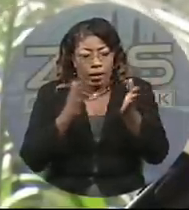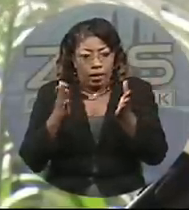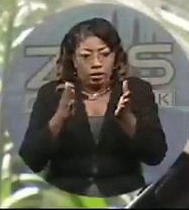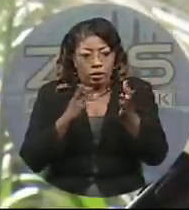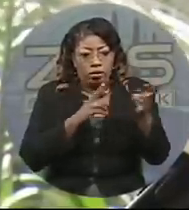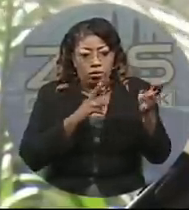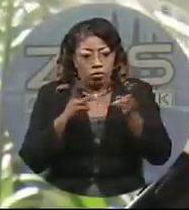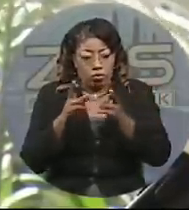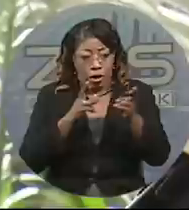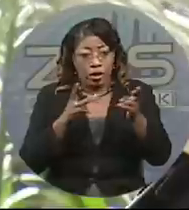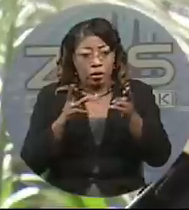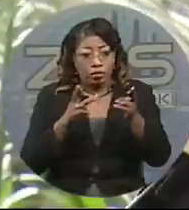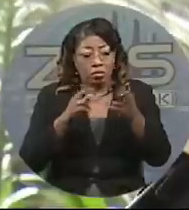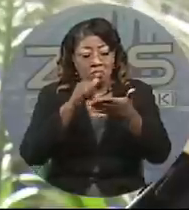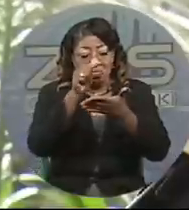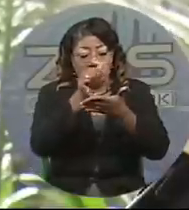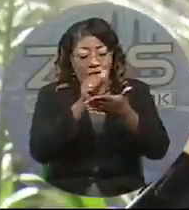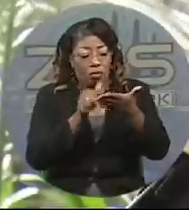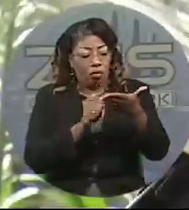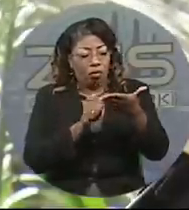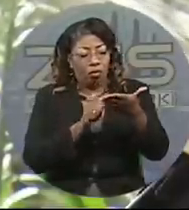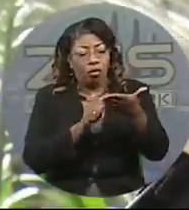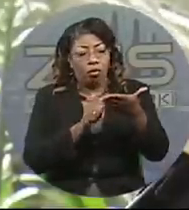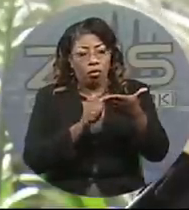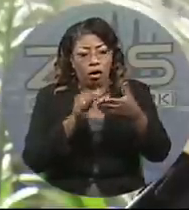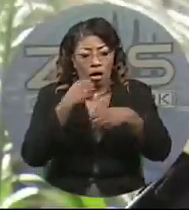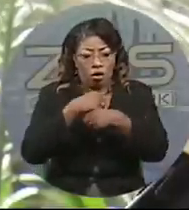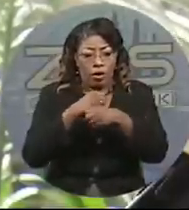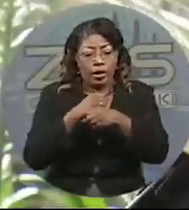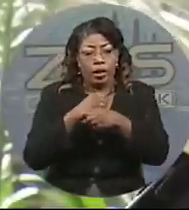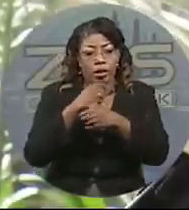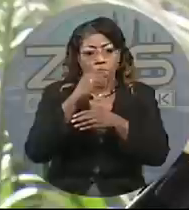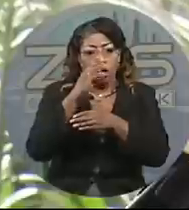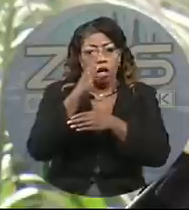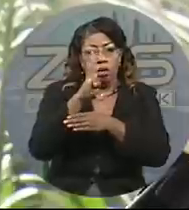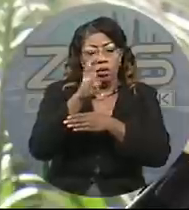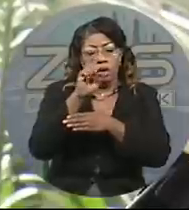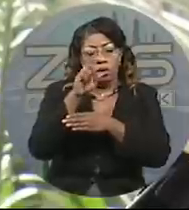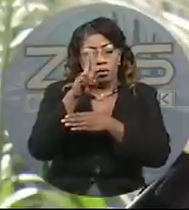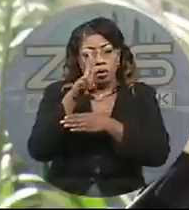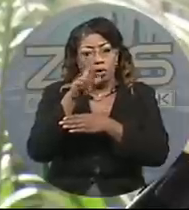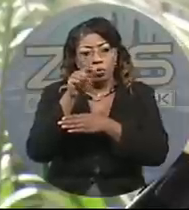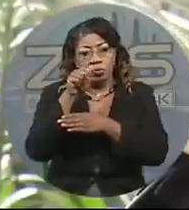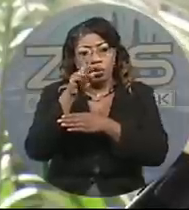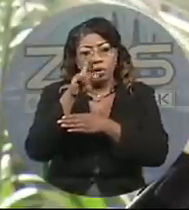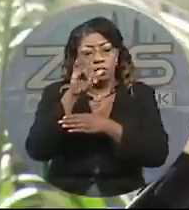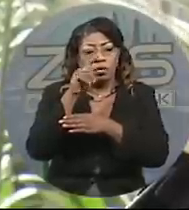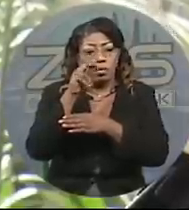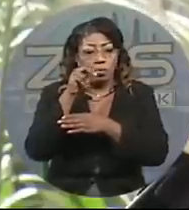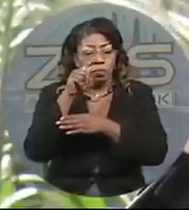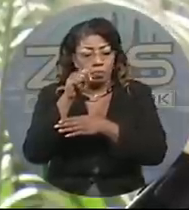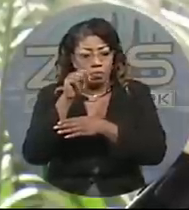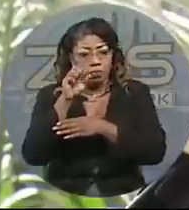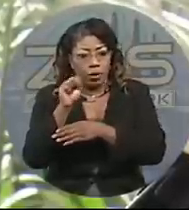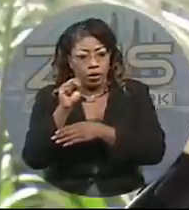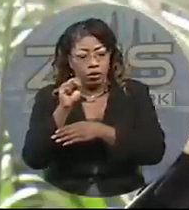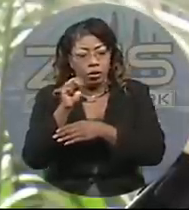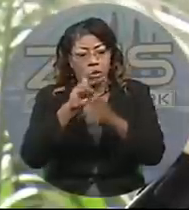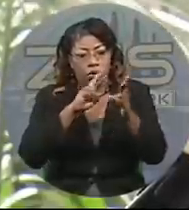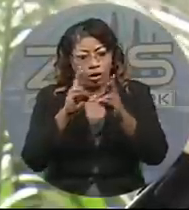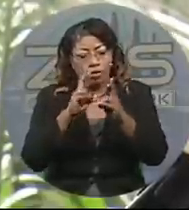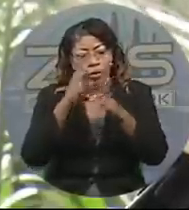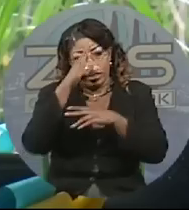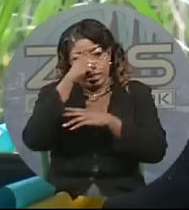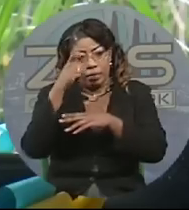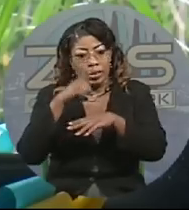and the architects have been working diligently to create blueprints for this project so we can get underway during the